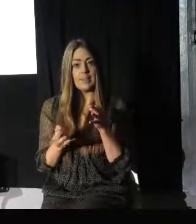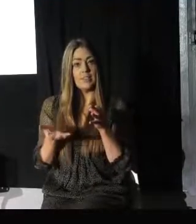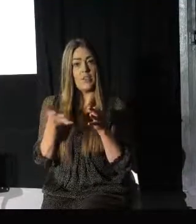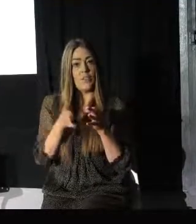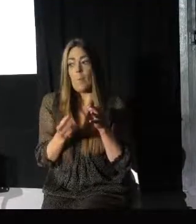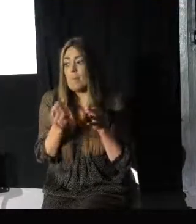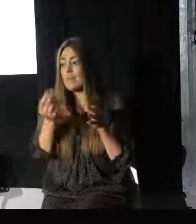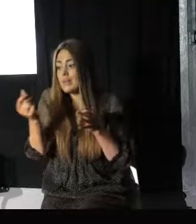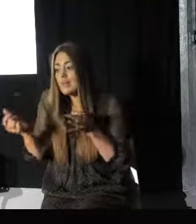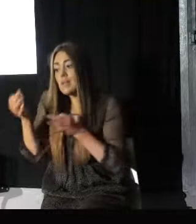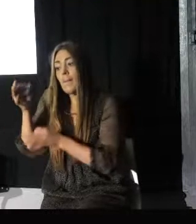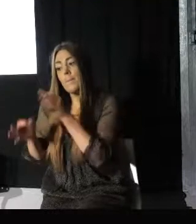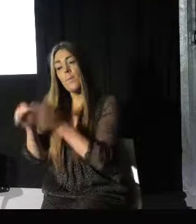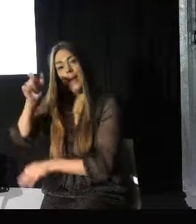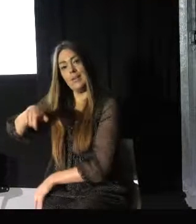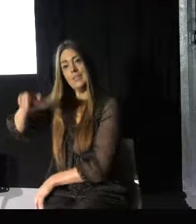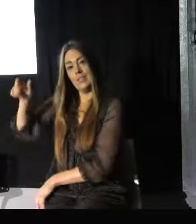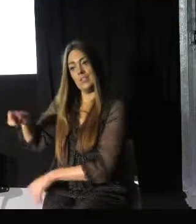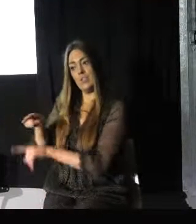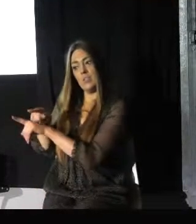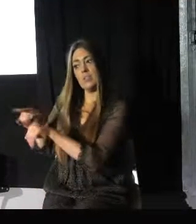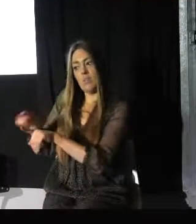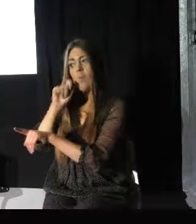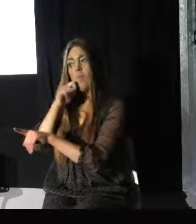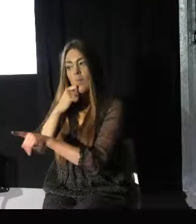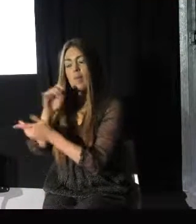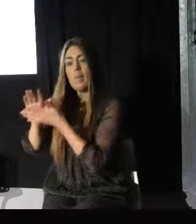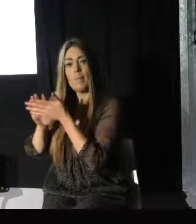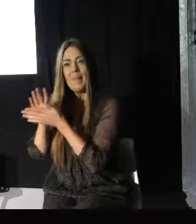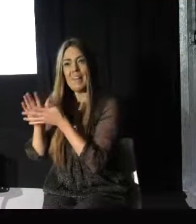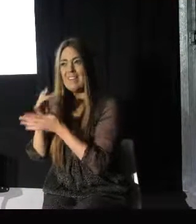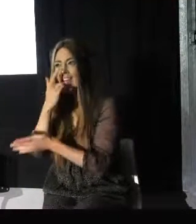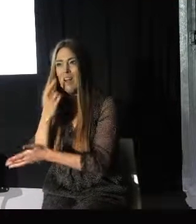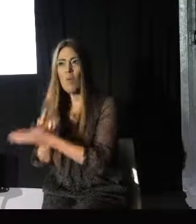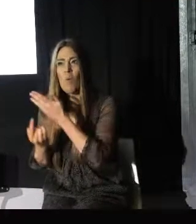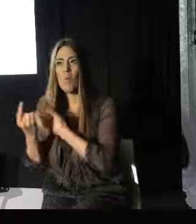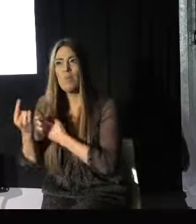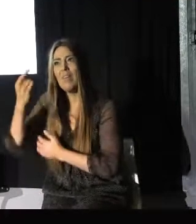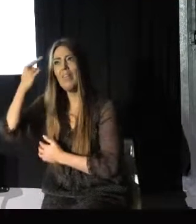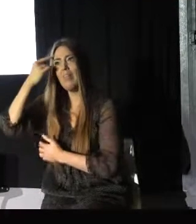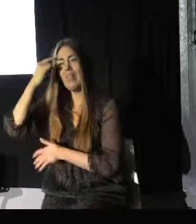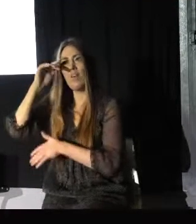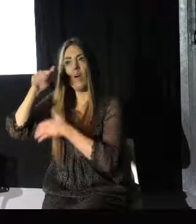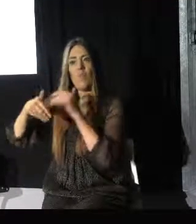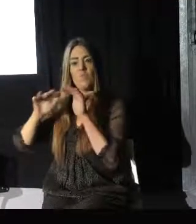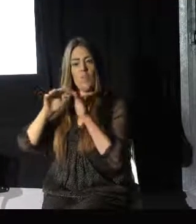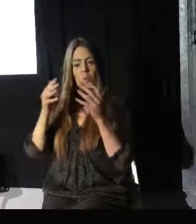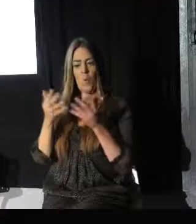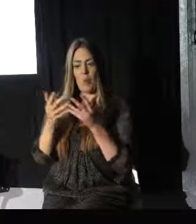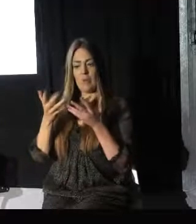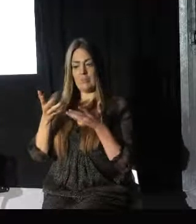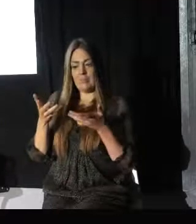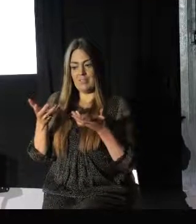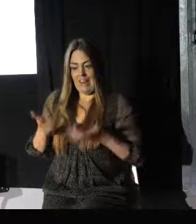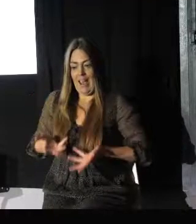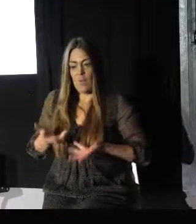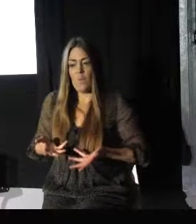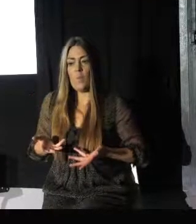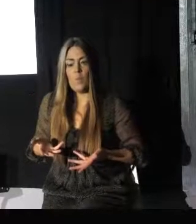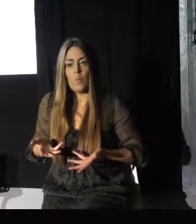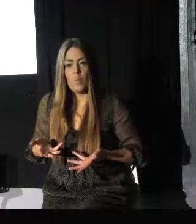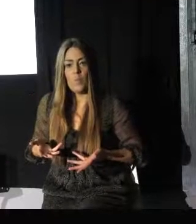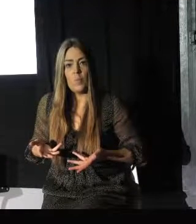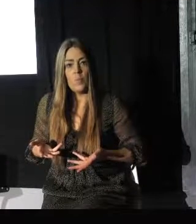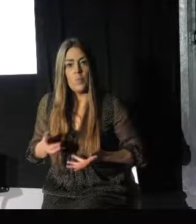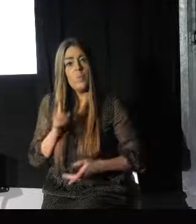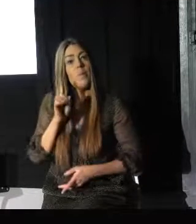some politicians will allow us only to think of the world as it is.